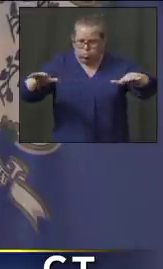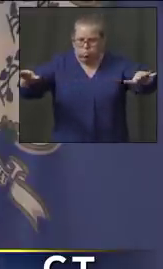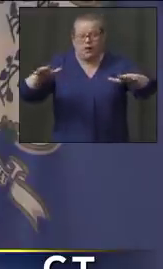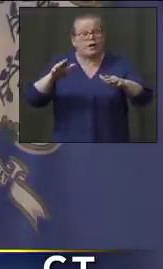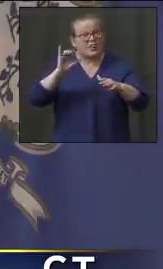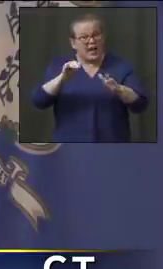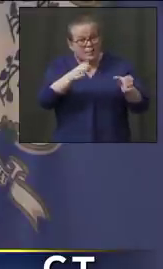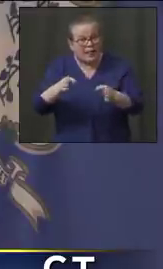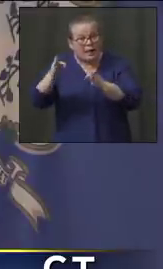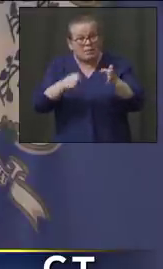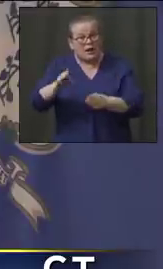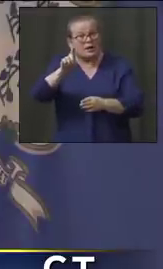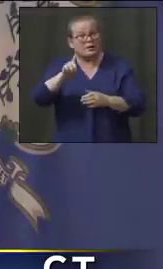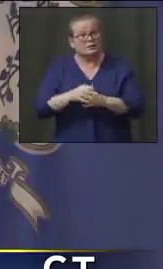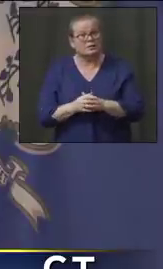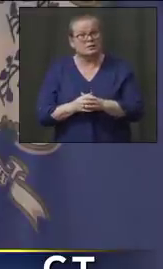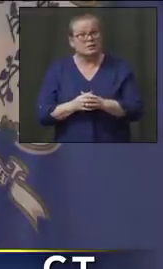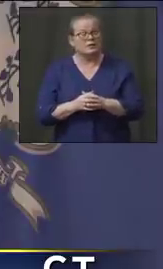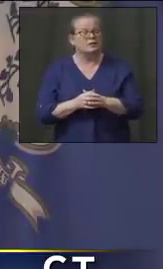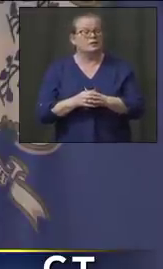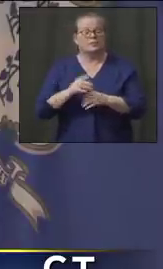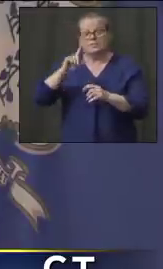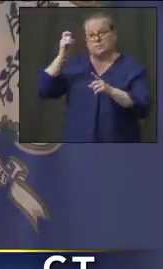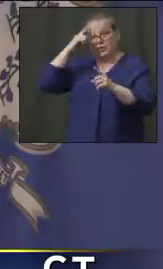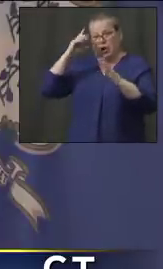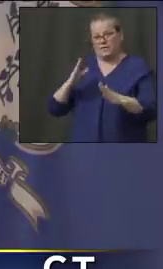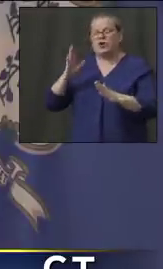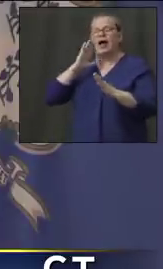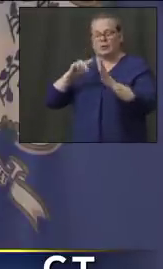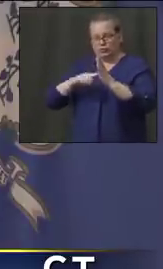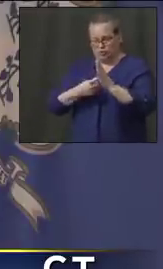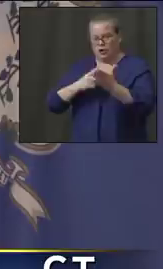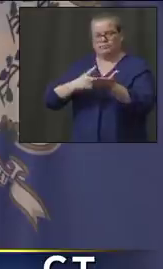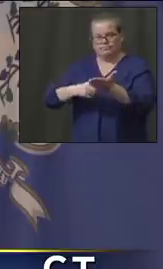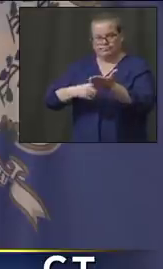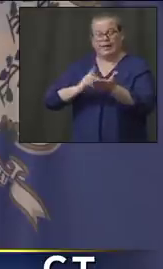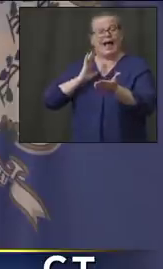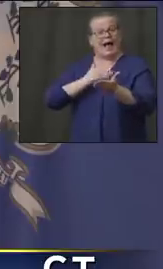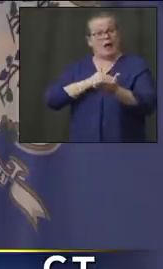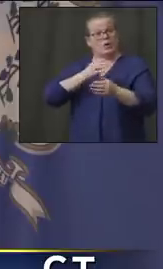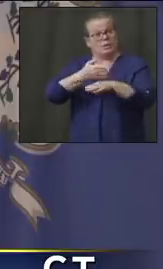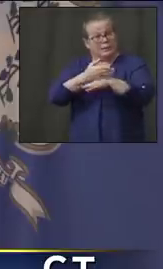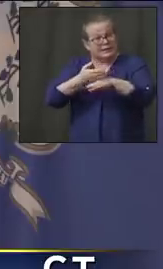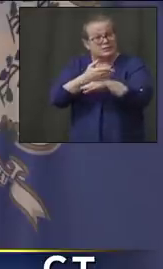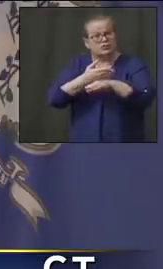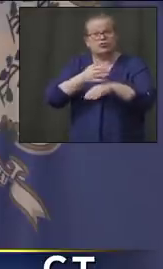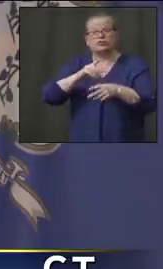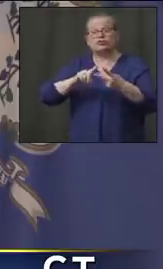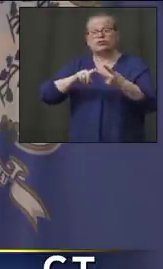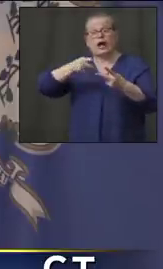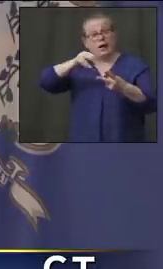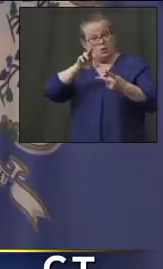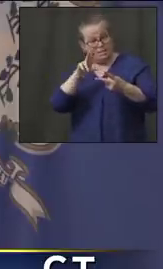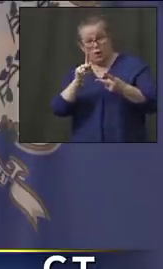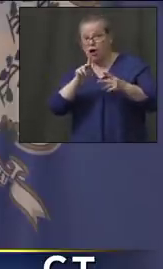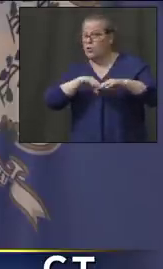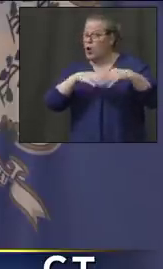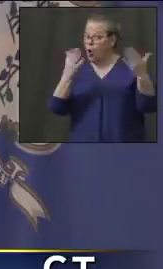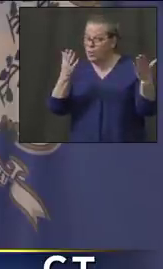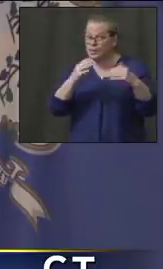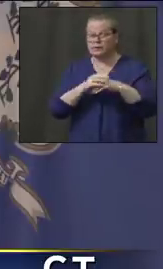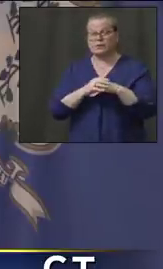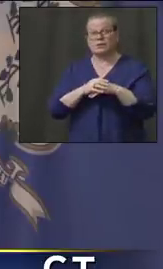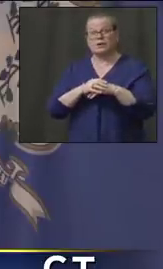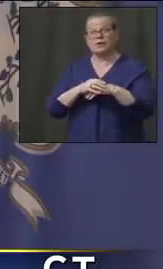talked to my fellow governors on that a lot. We kept our beaches and our parks open. My understanding is Rhode Island is soon to open